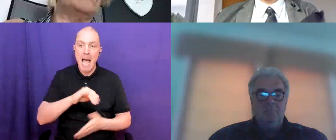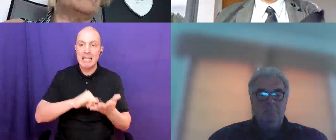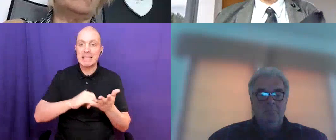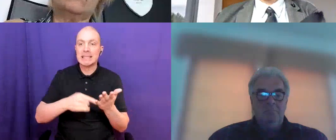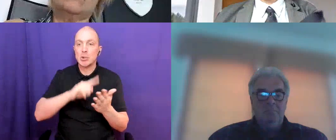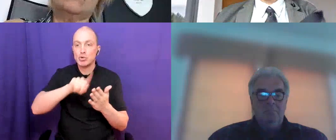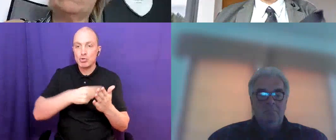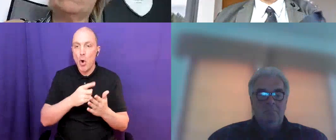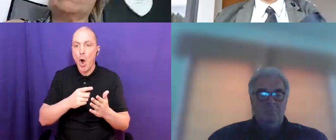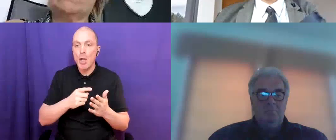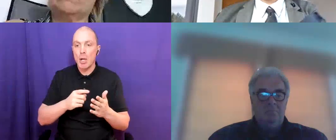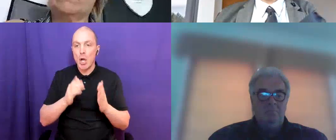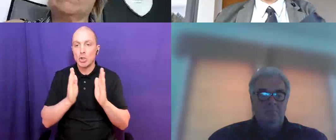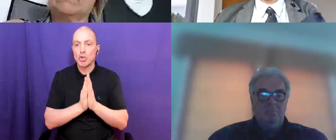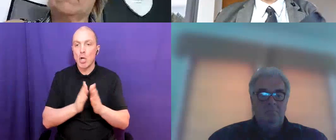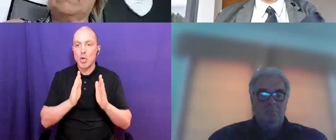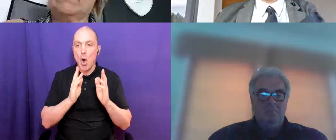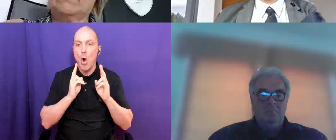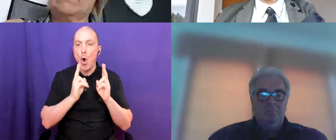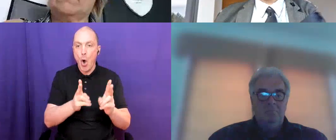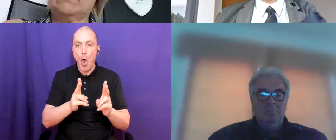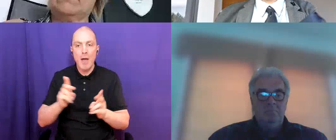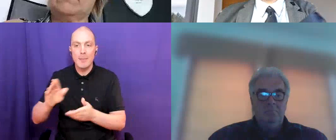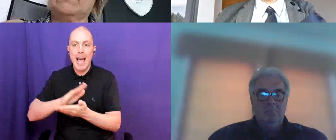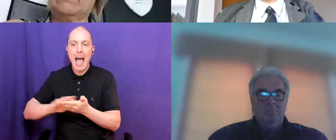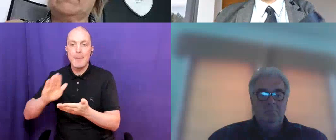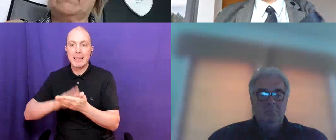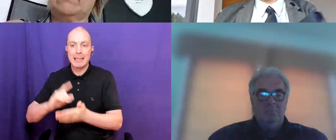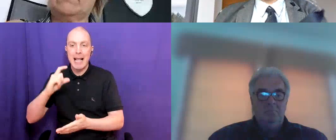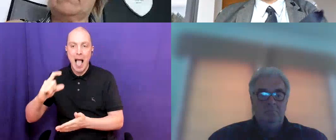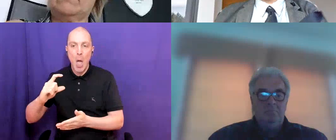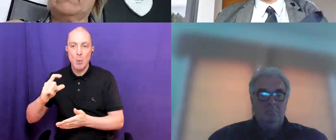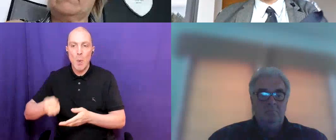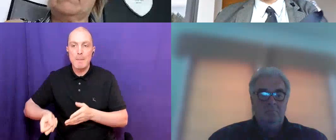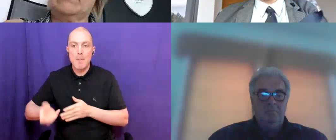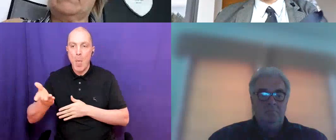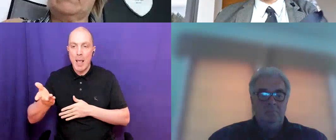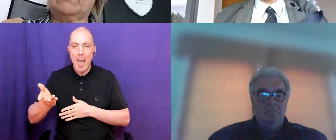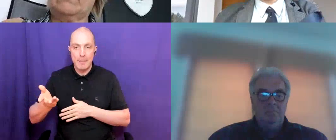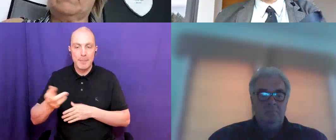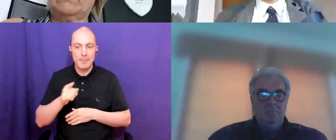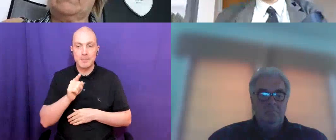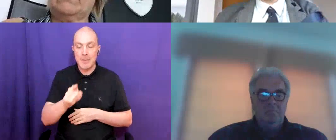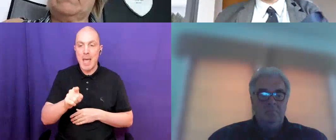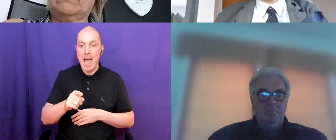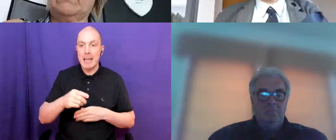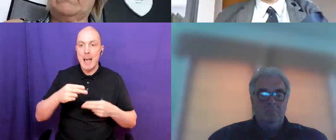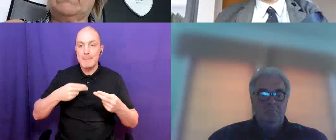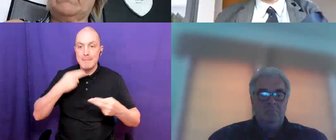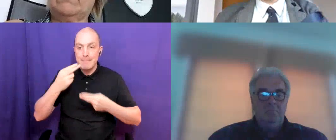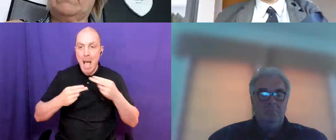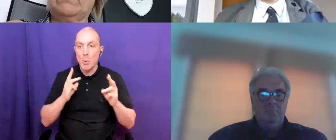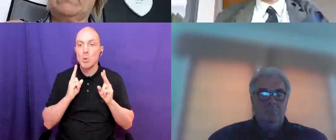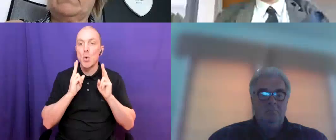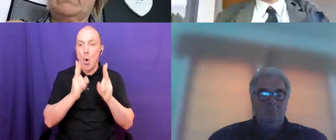Hall from Hamilton Caledonian Bowling Club. And then finally, voters for the Banqueting Hall, South Lanarkshire Council headquarters at